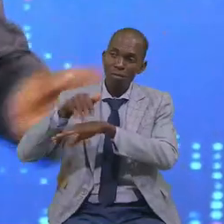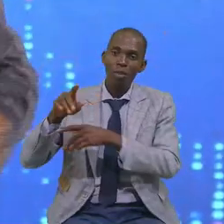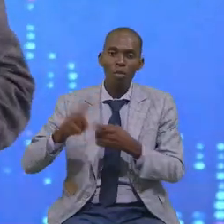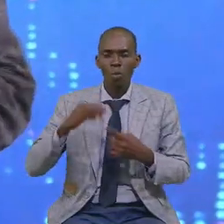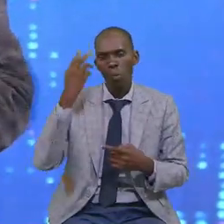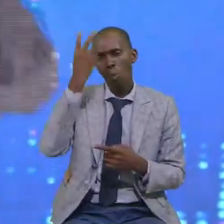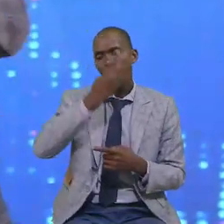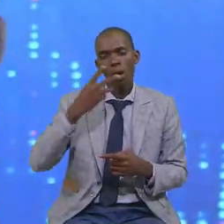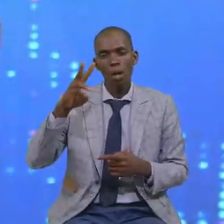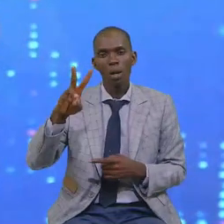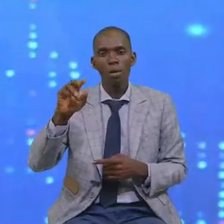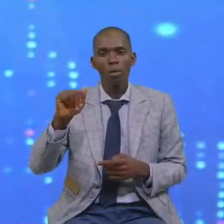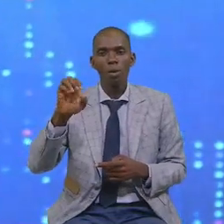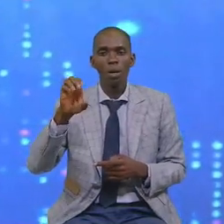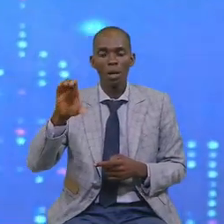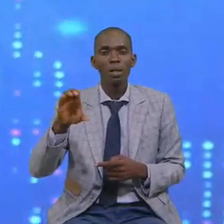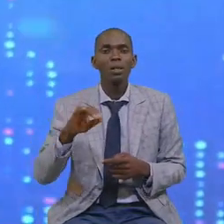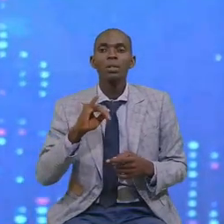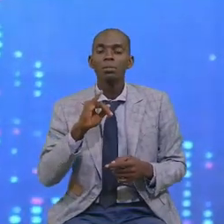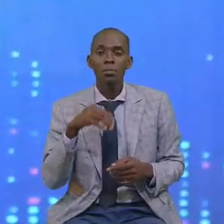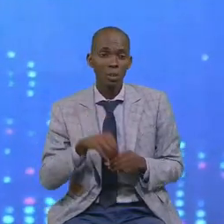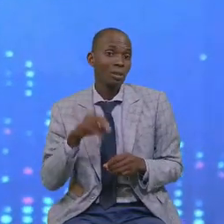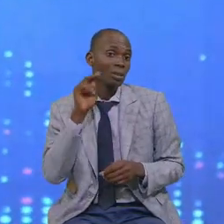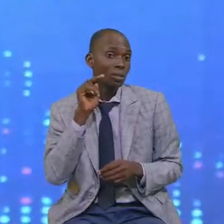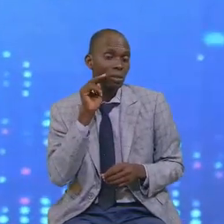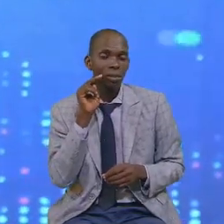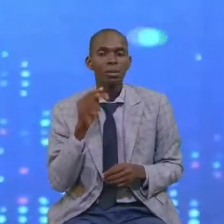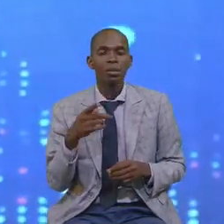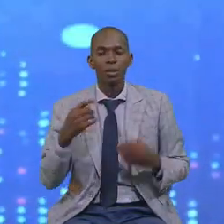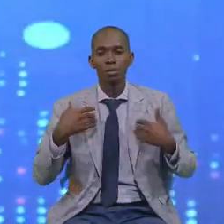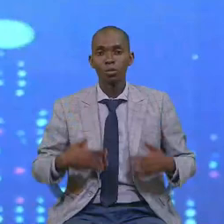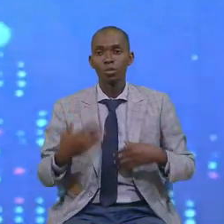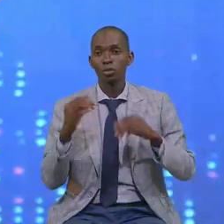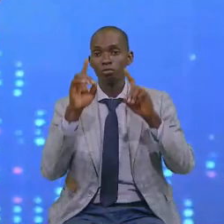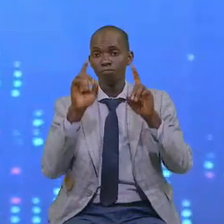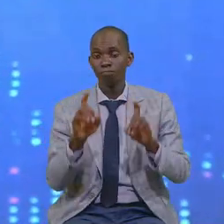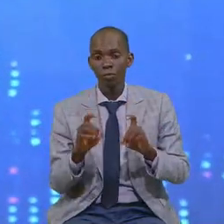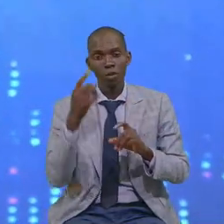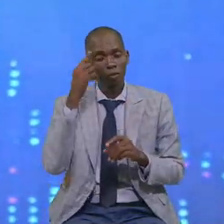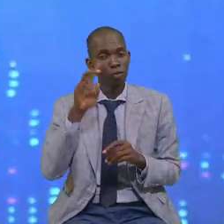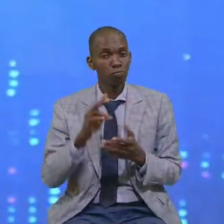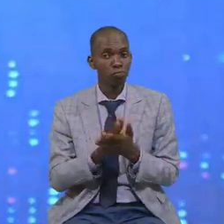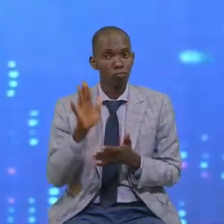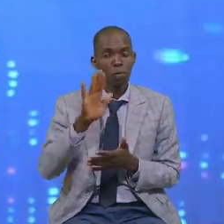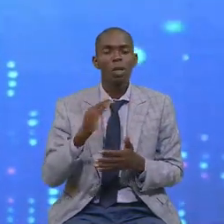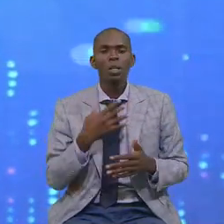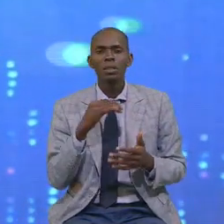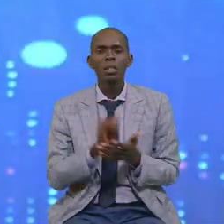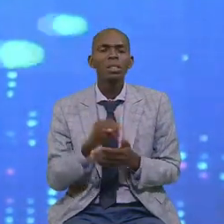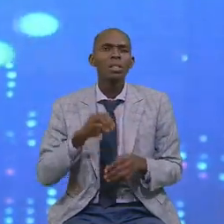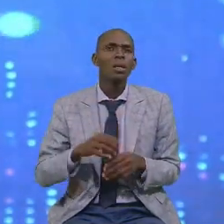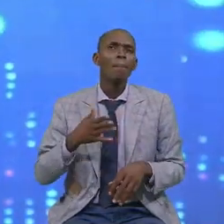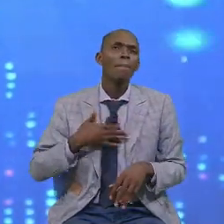is what I had done. In my days of compromise, in my days of carnality, in